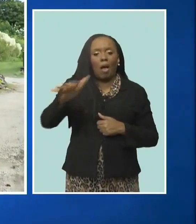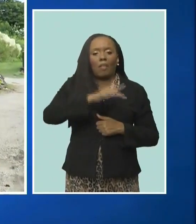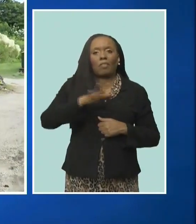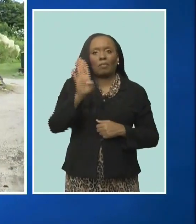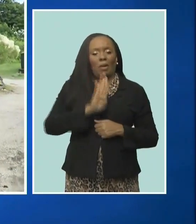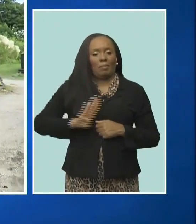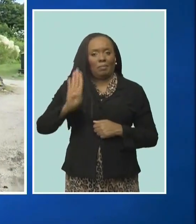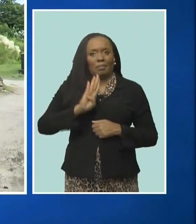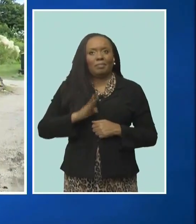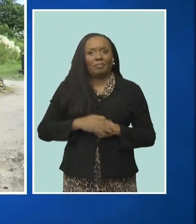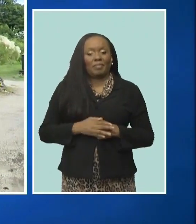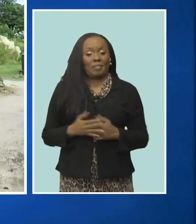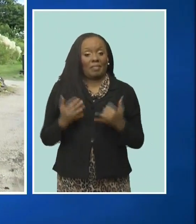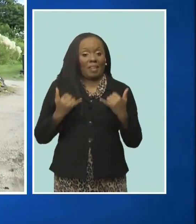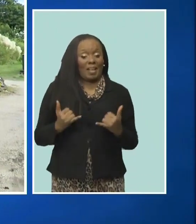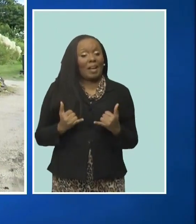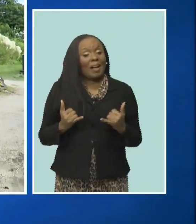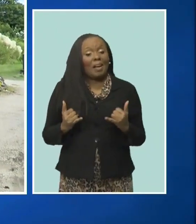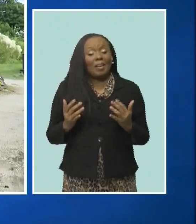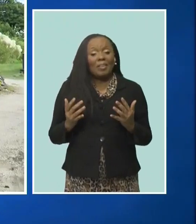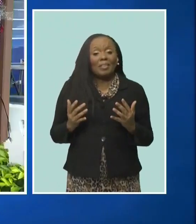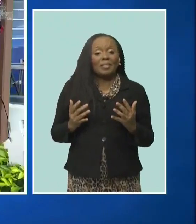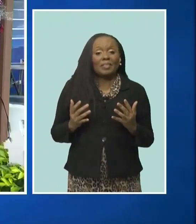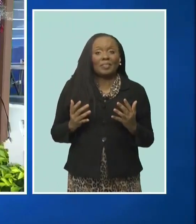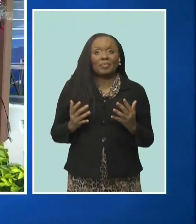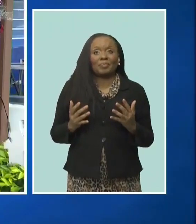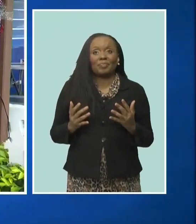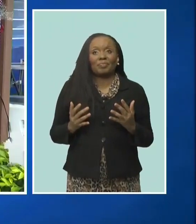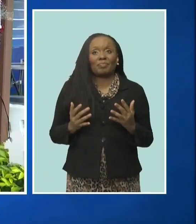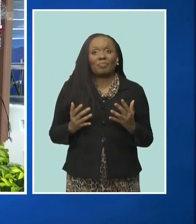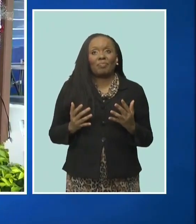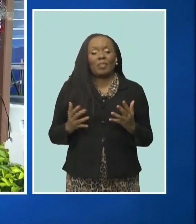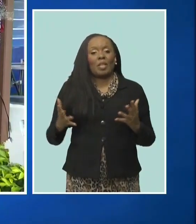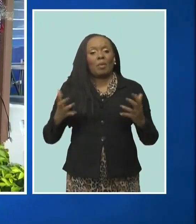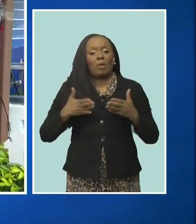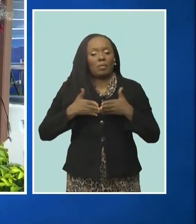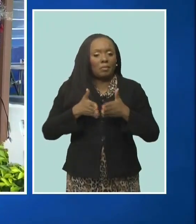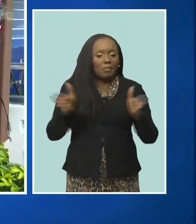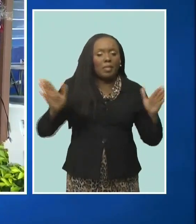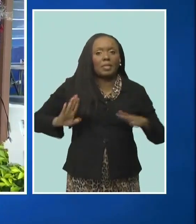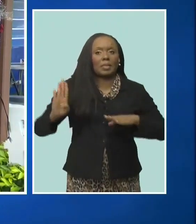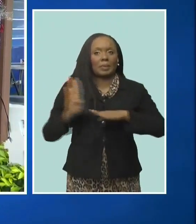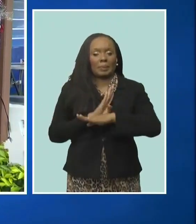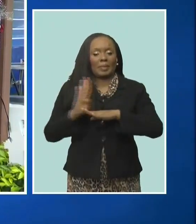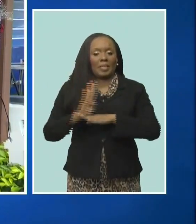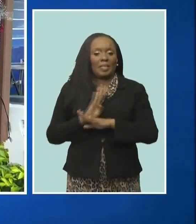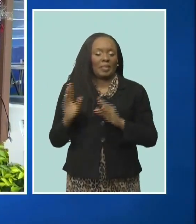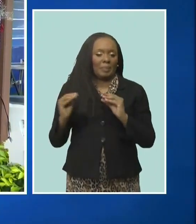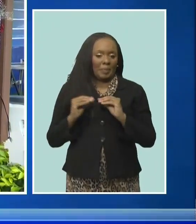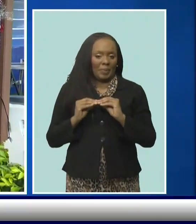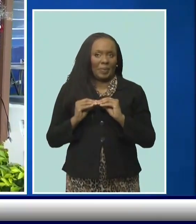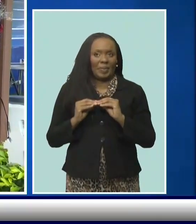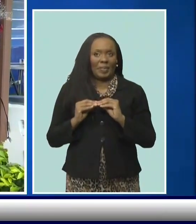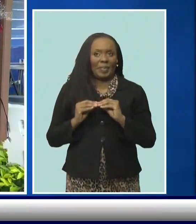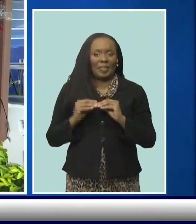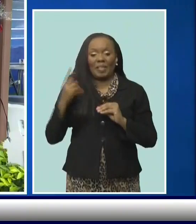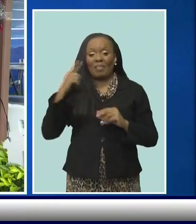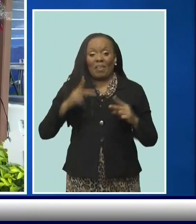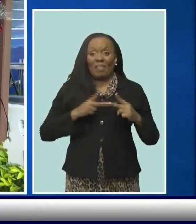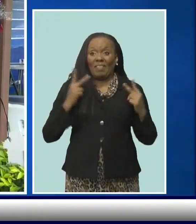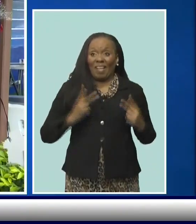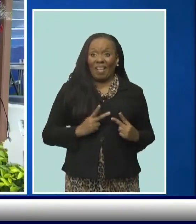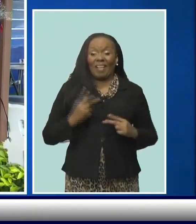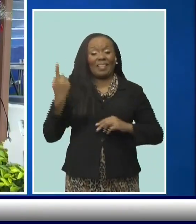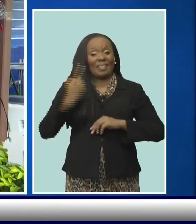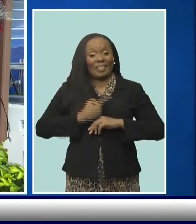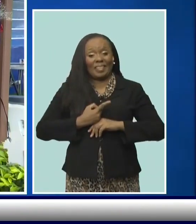now, we just at a stage where we're looking to expand the business even more. For Valentine's, we